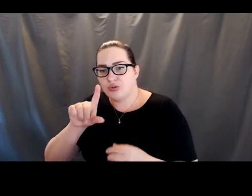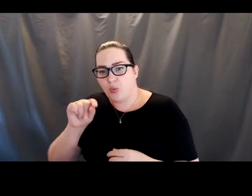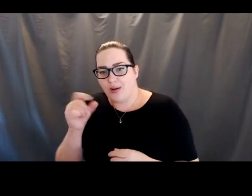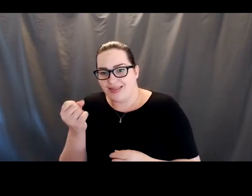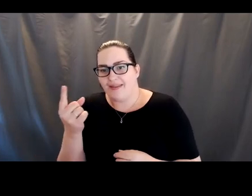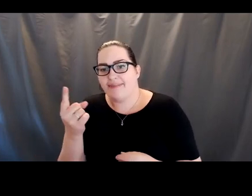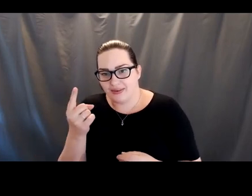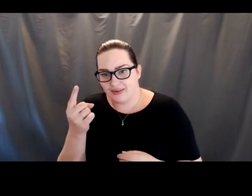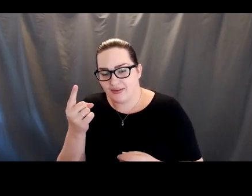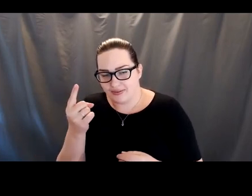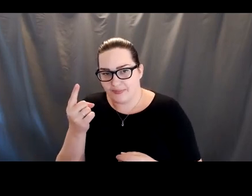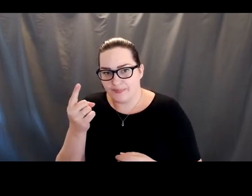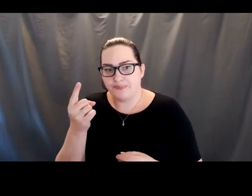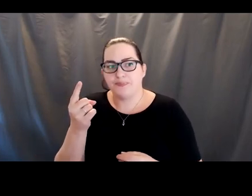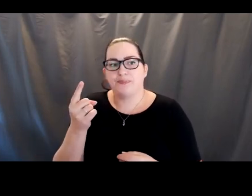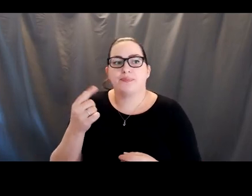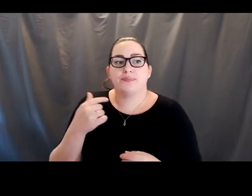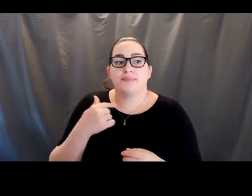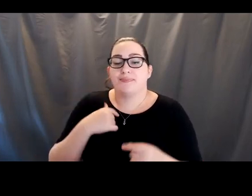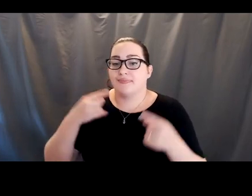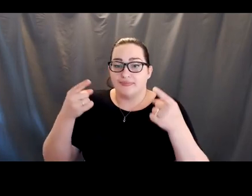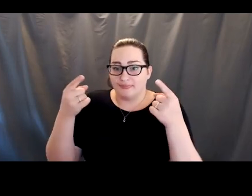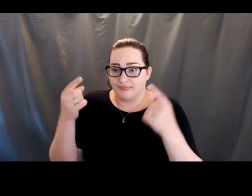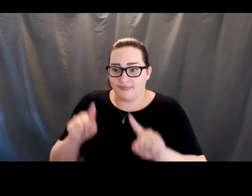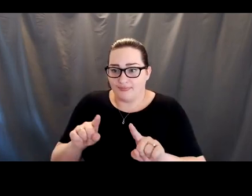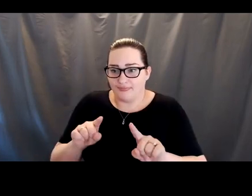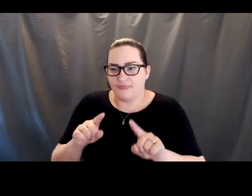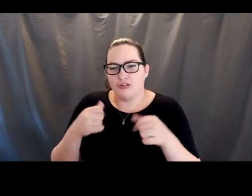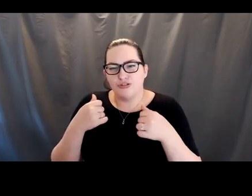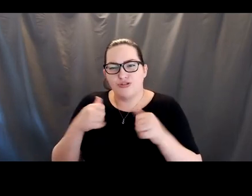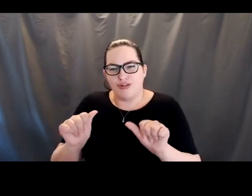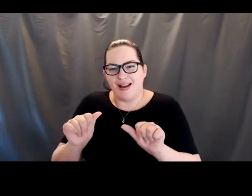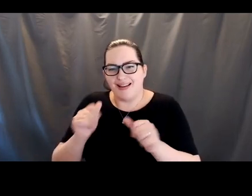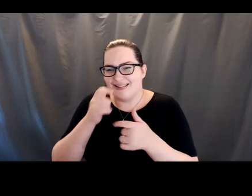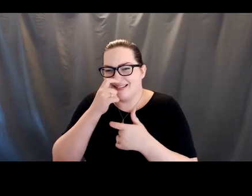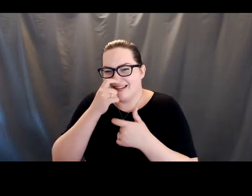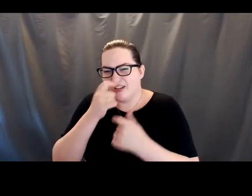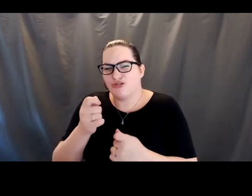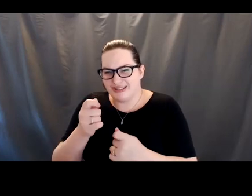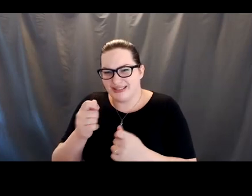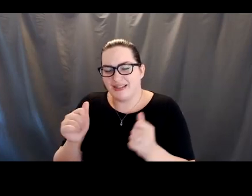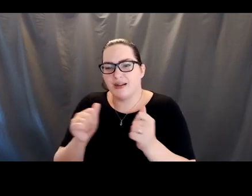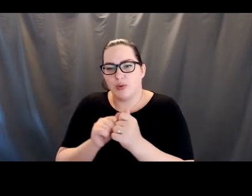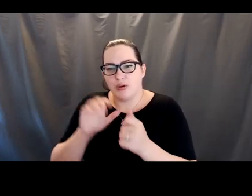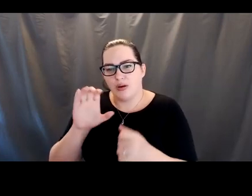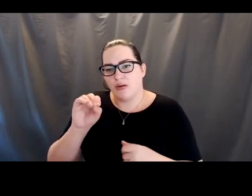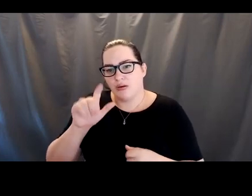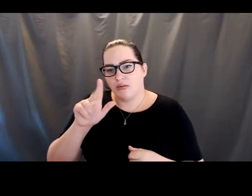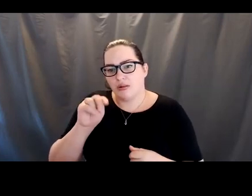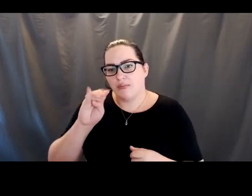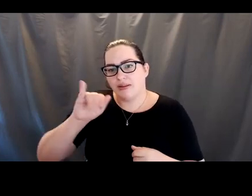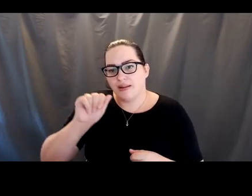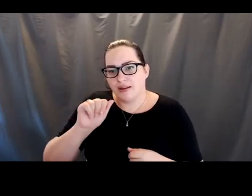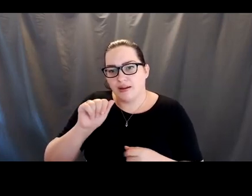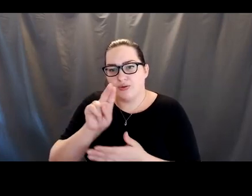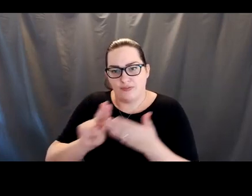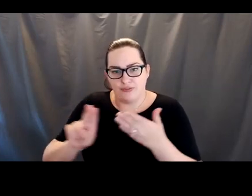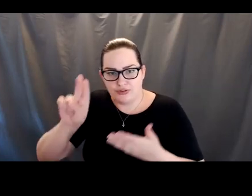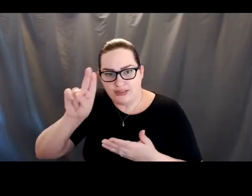So I ended up trying something very interesting with the Columbia University Mailman School of Public Health. So I was working